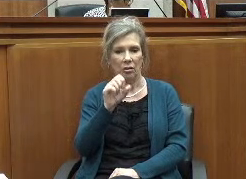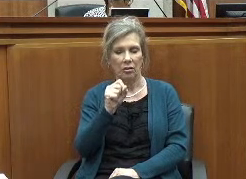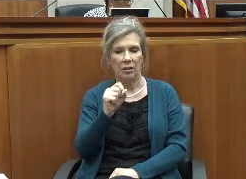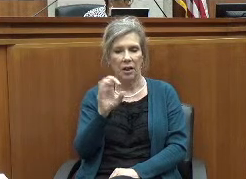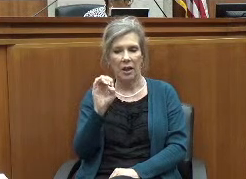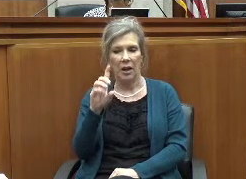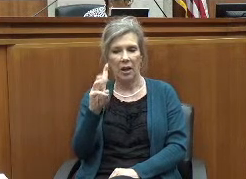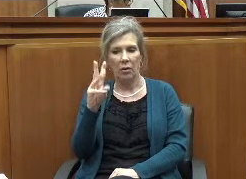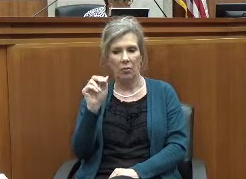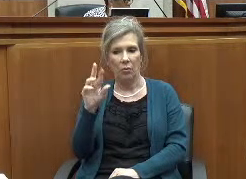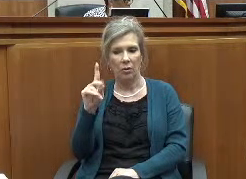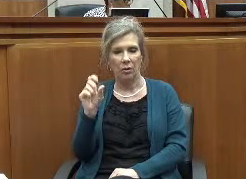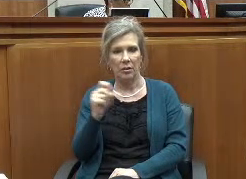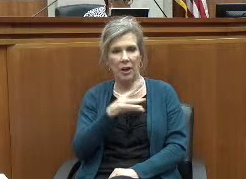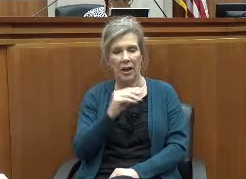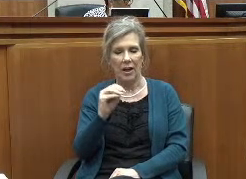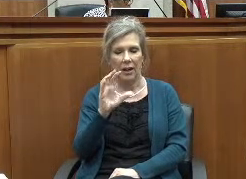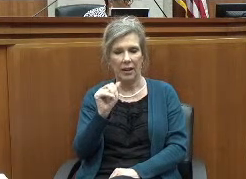and Candace Johnson.